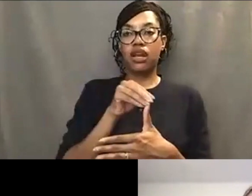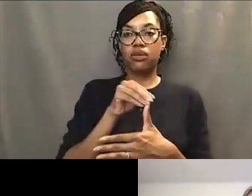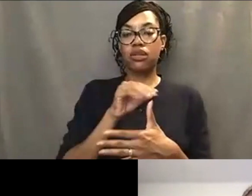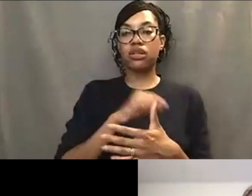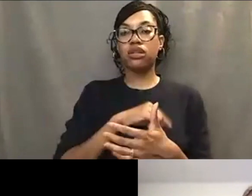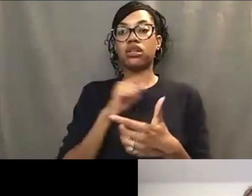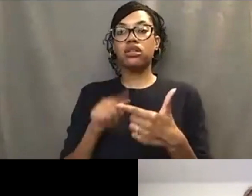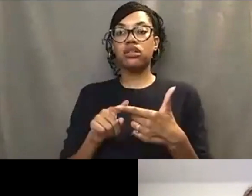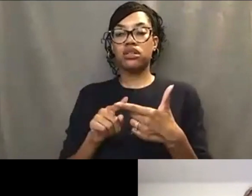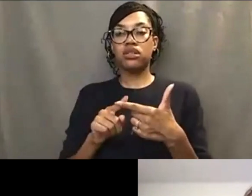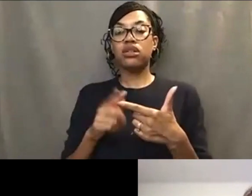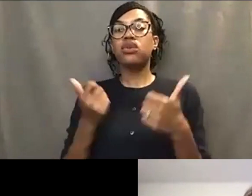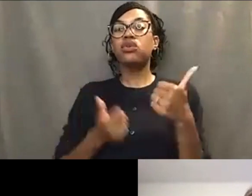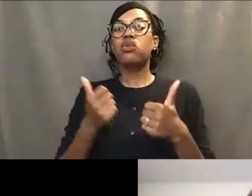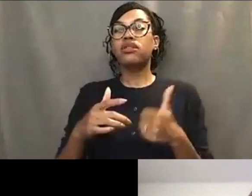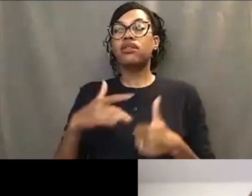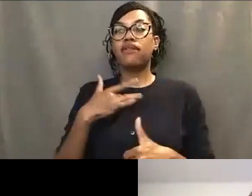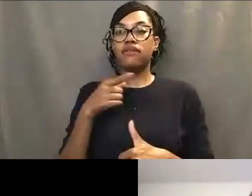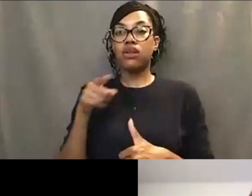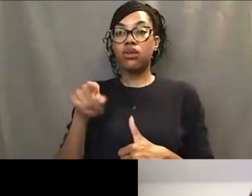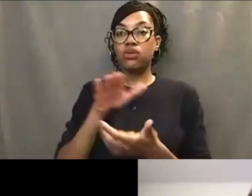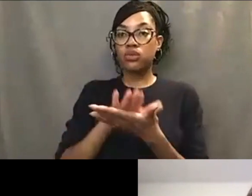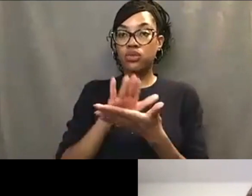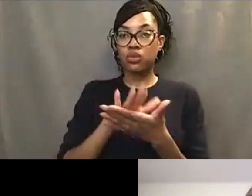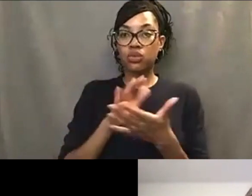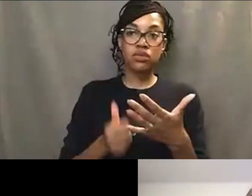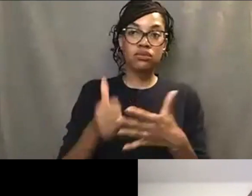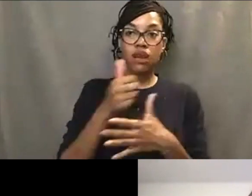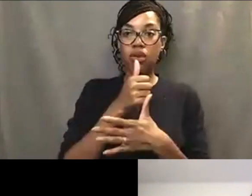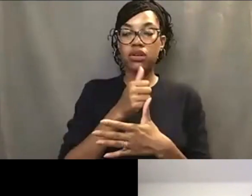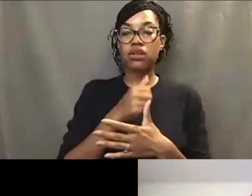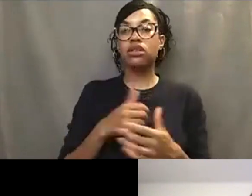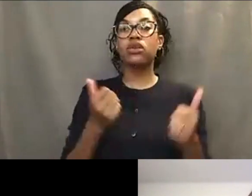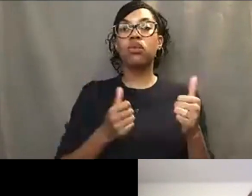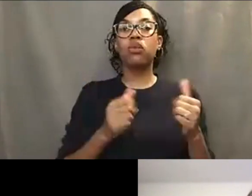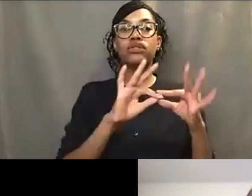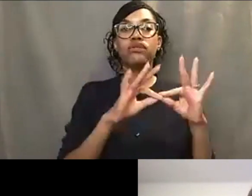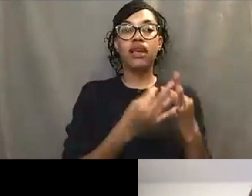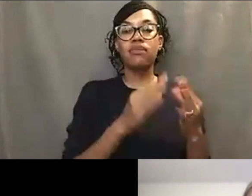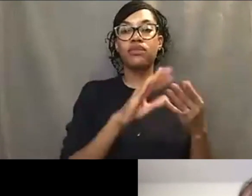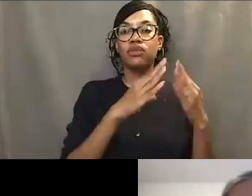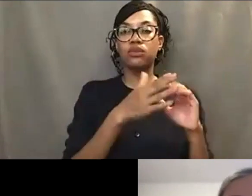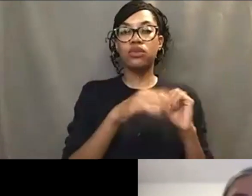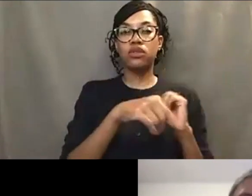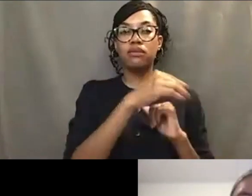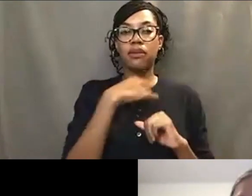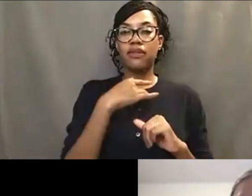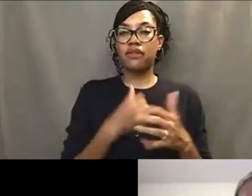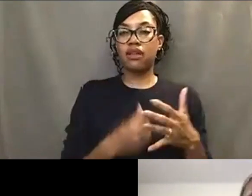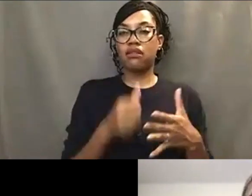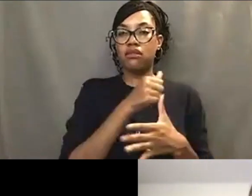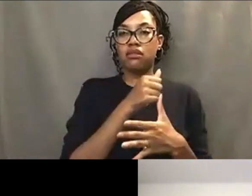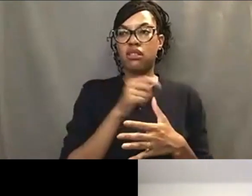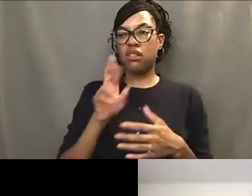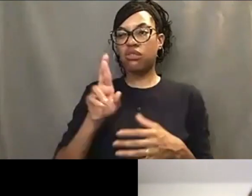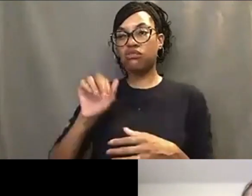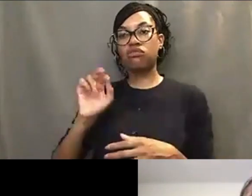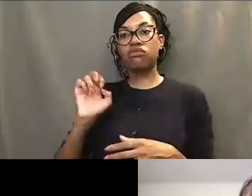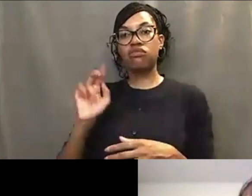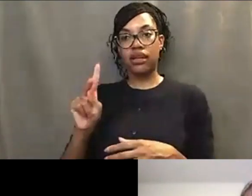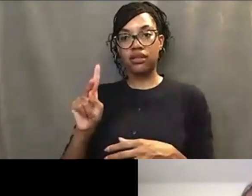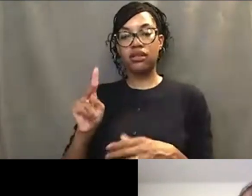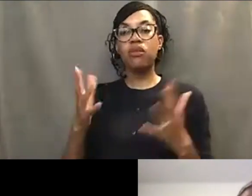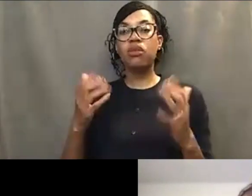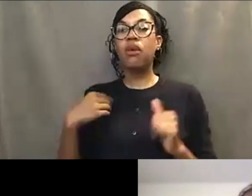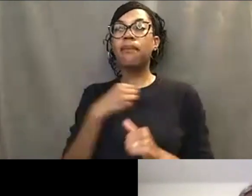they believed were the highest priority for parents and community members at their schools. This framing was important because we wanted members to